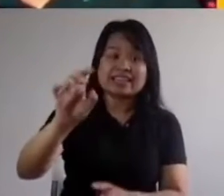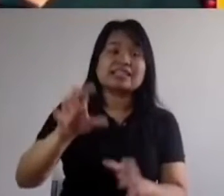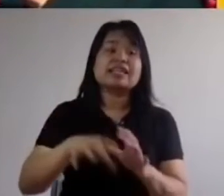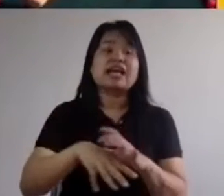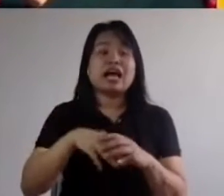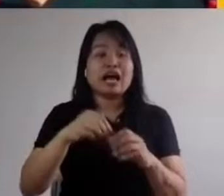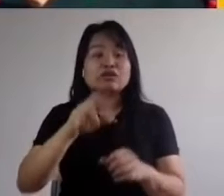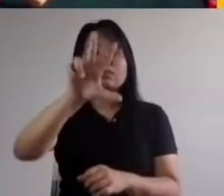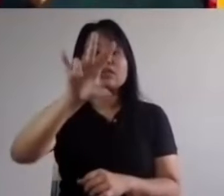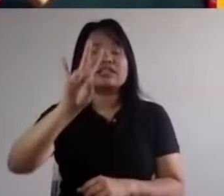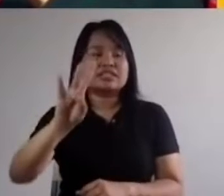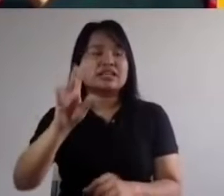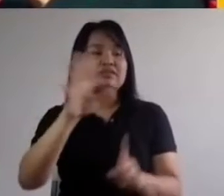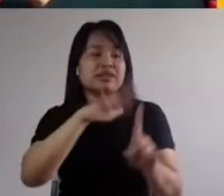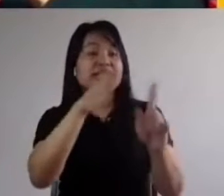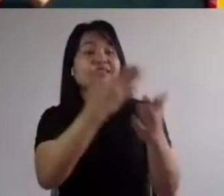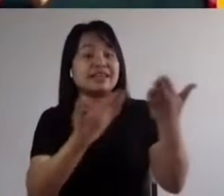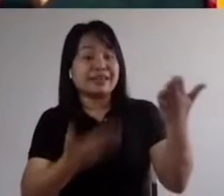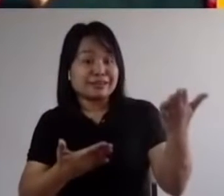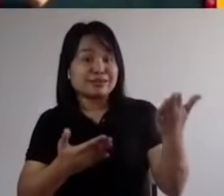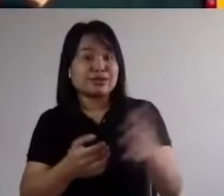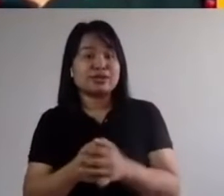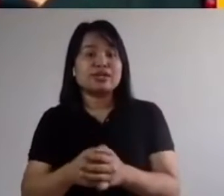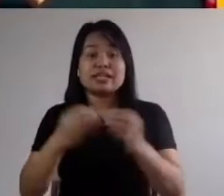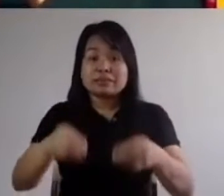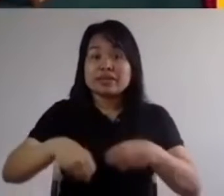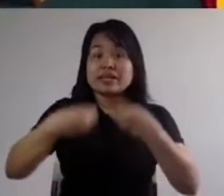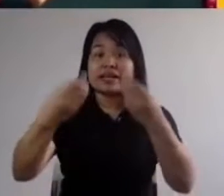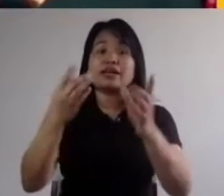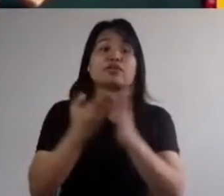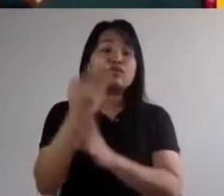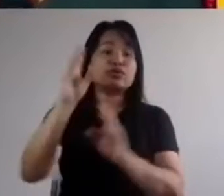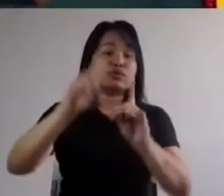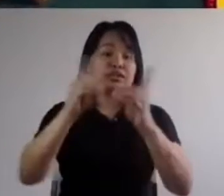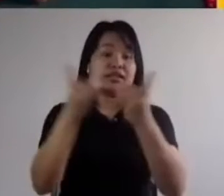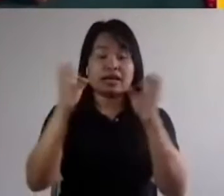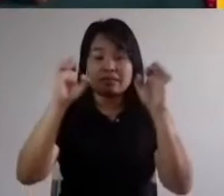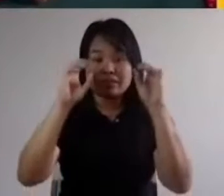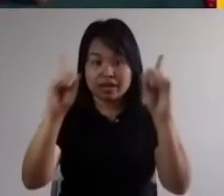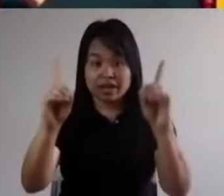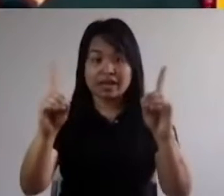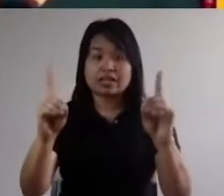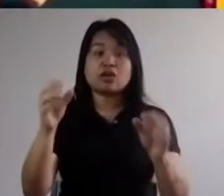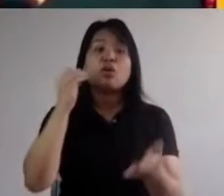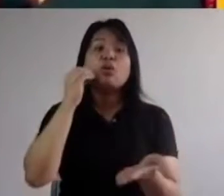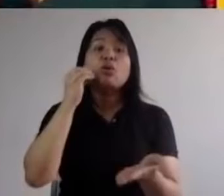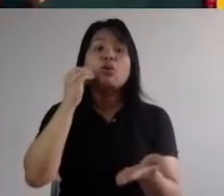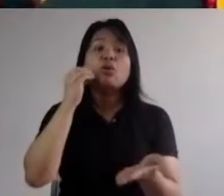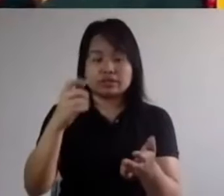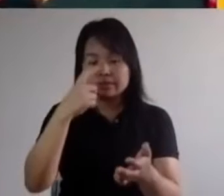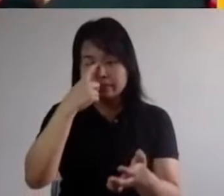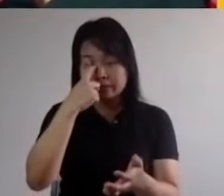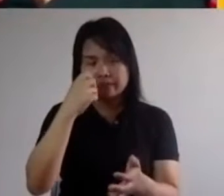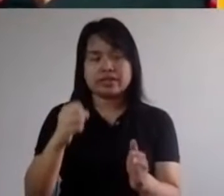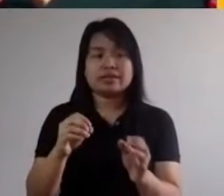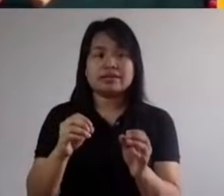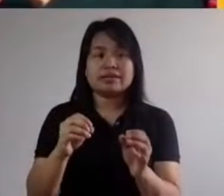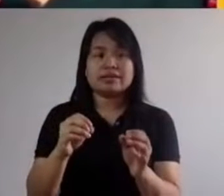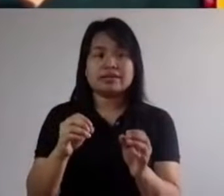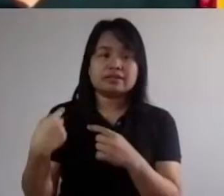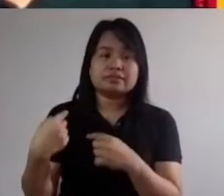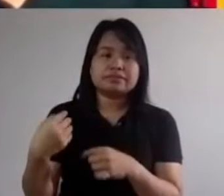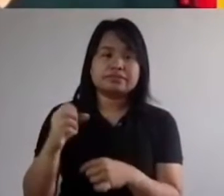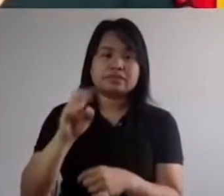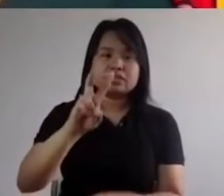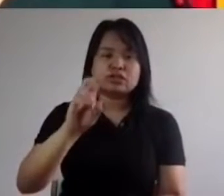issued through DepEd Order number 42, Series 2017, or the National